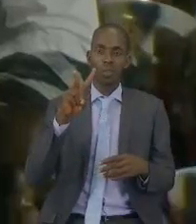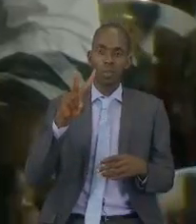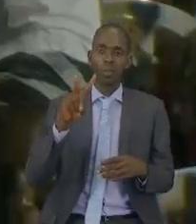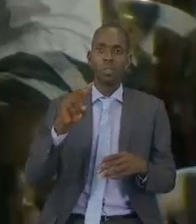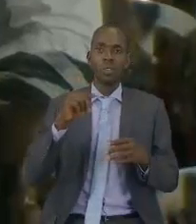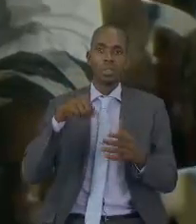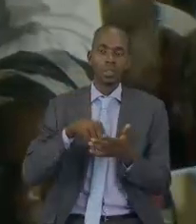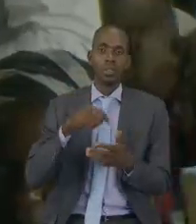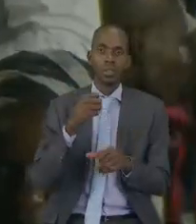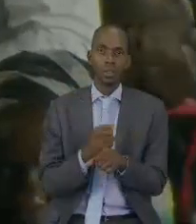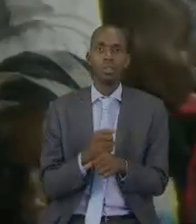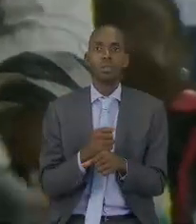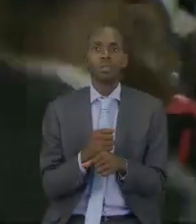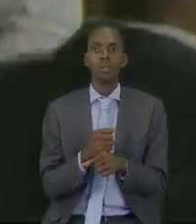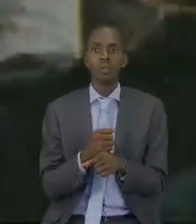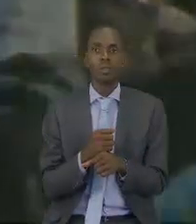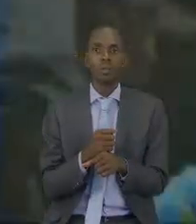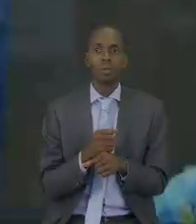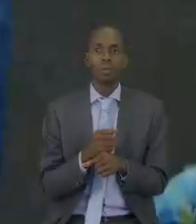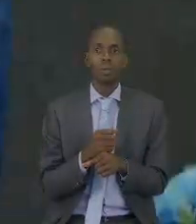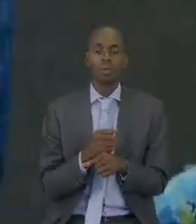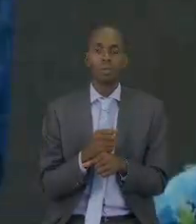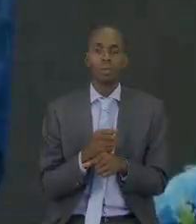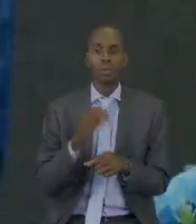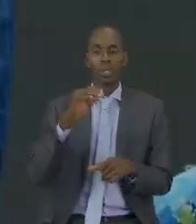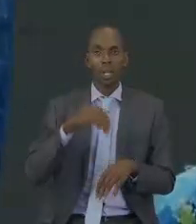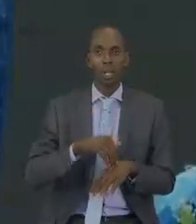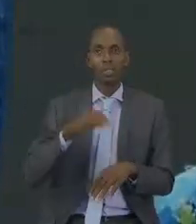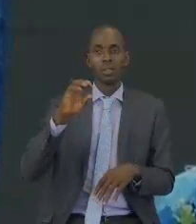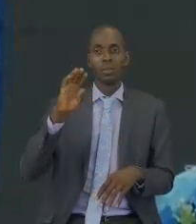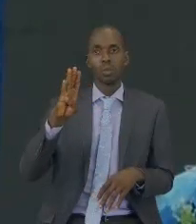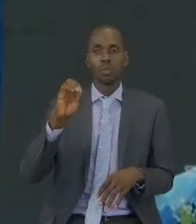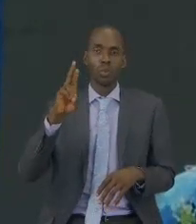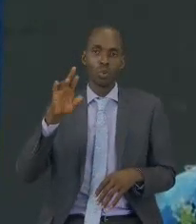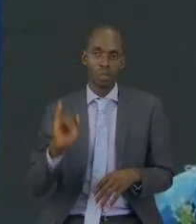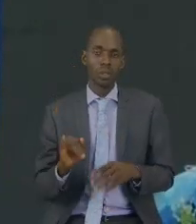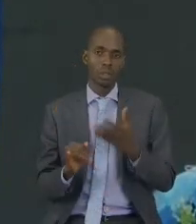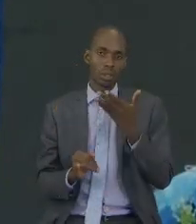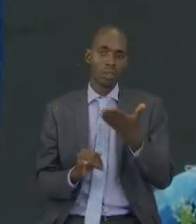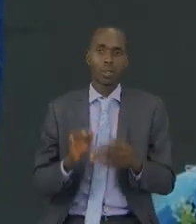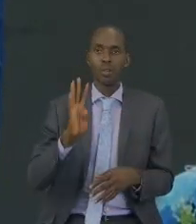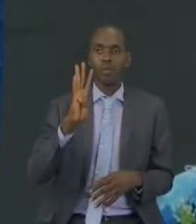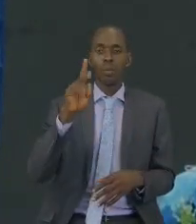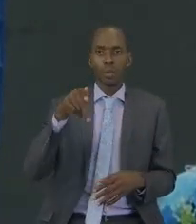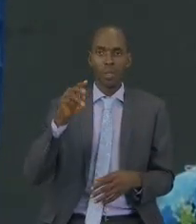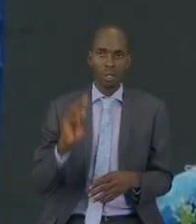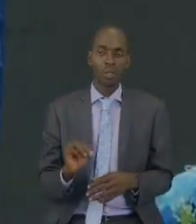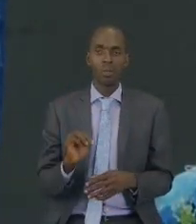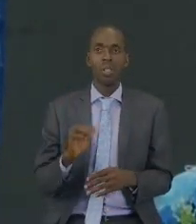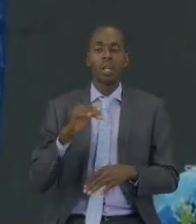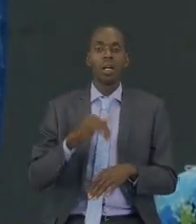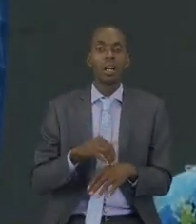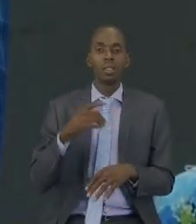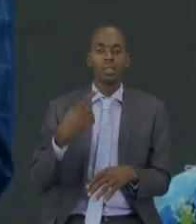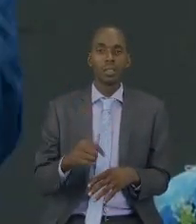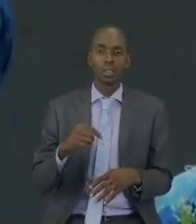Deeper Life Campground, Bori, 4 p.m. Please, Deeper Life Campground,